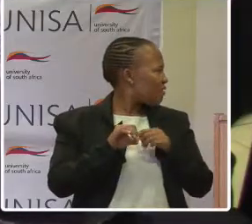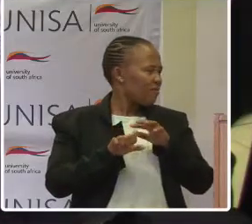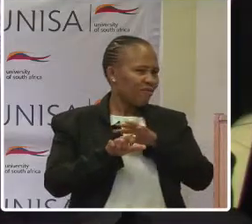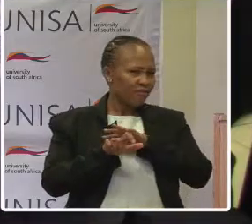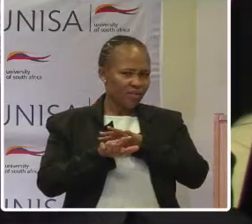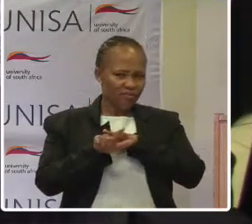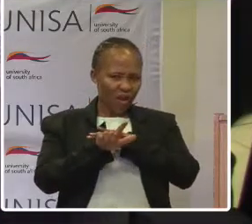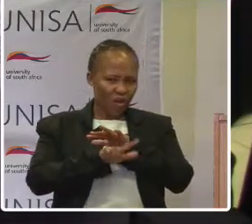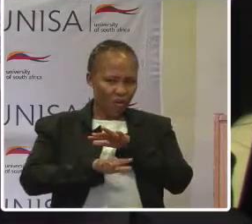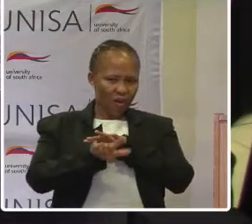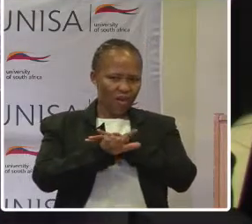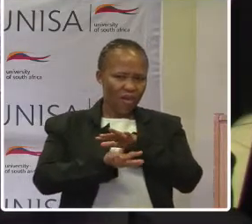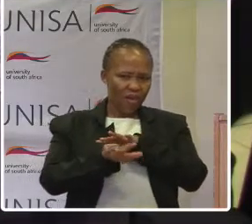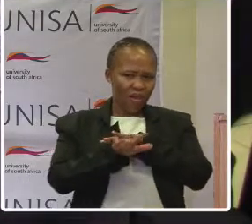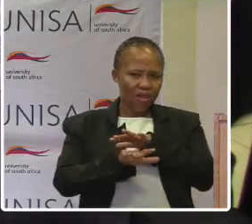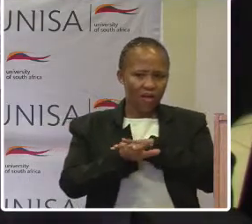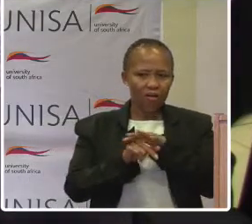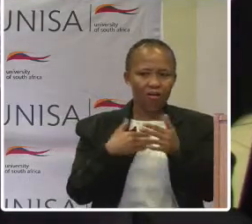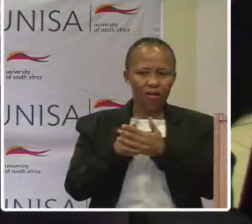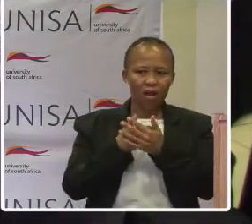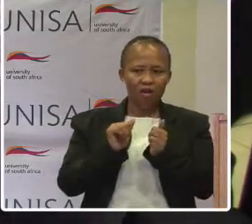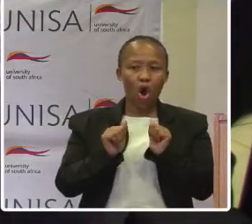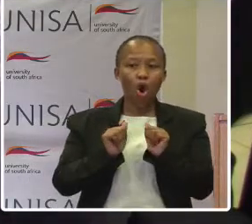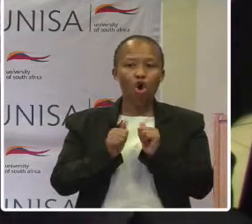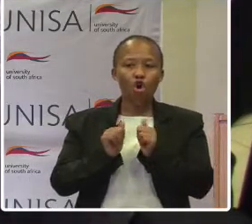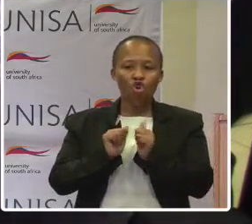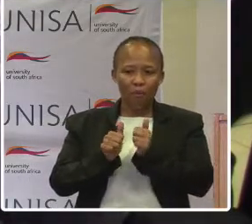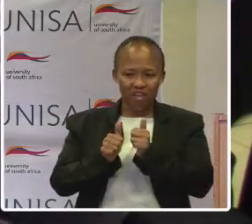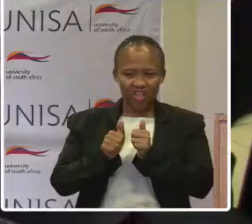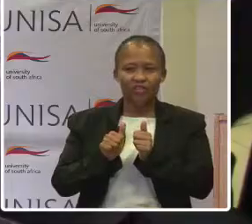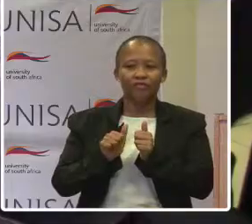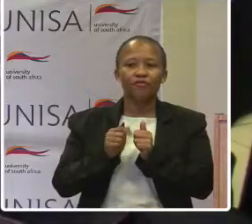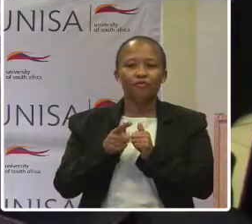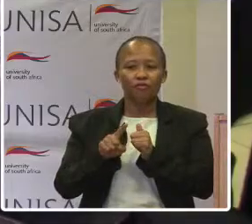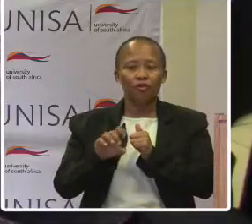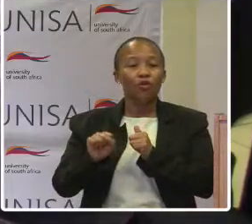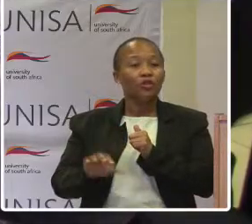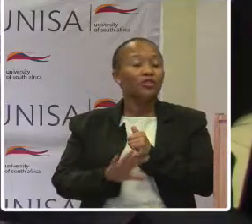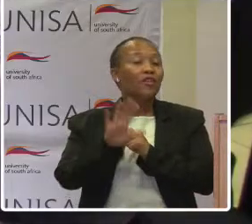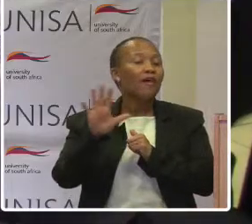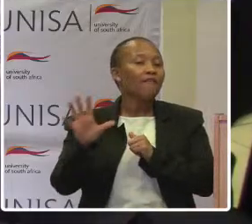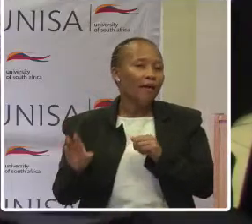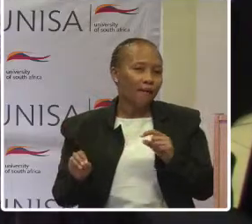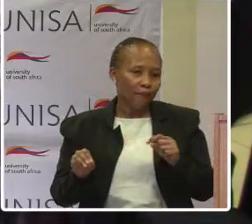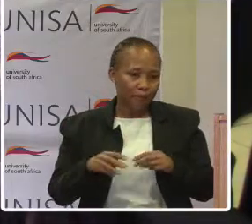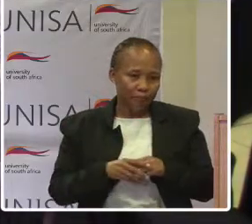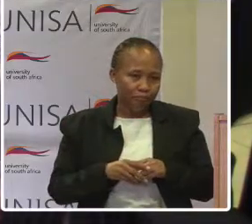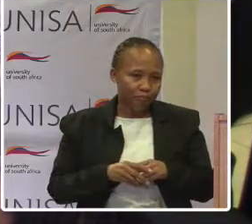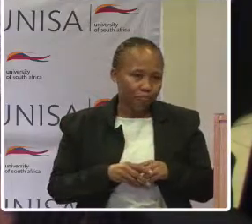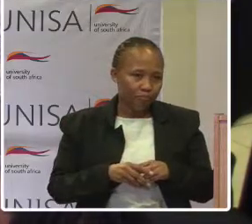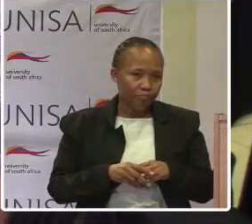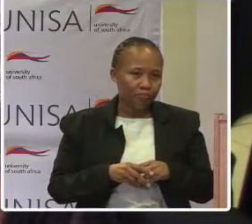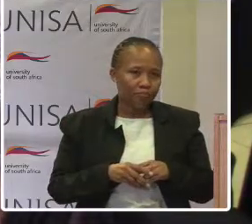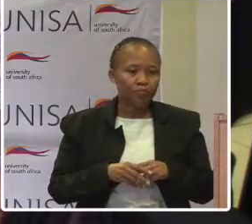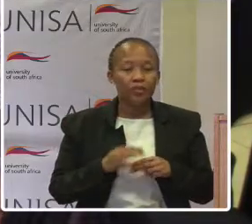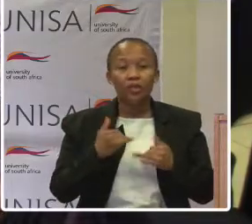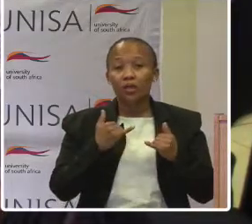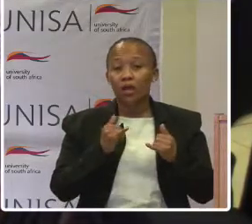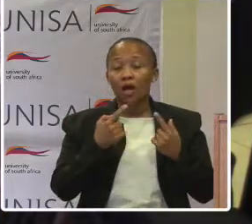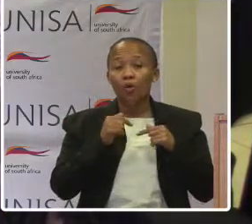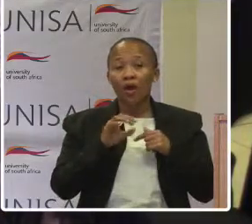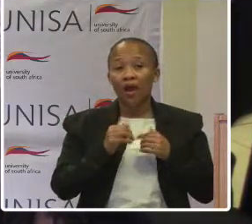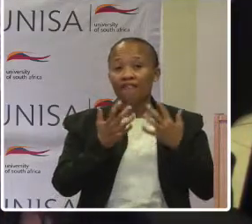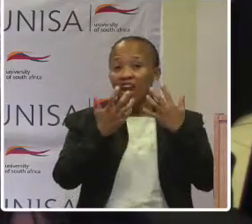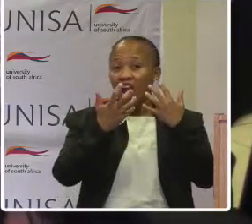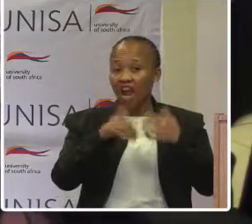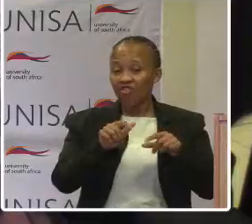Africa? And especially because you said you're an engineer, so I'm just wondering, you know, for engineers that are coming up, you